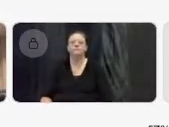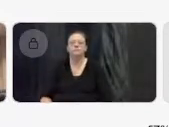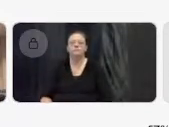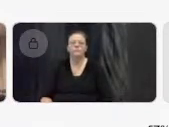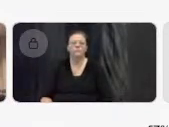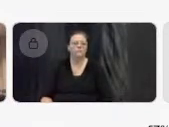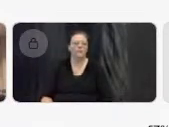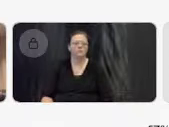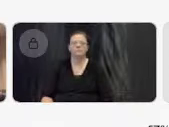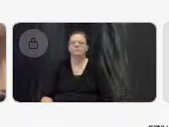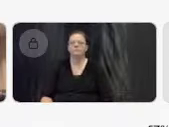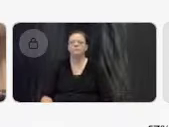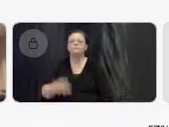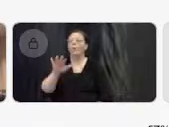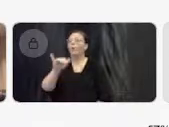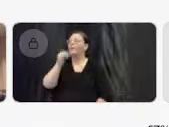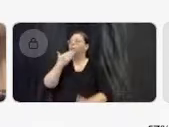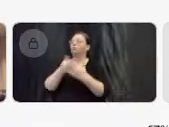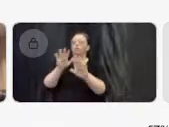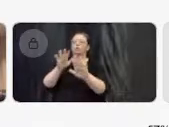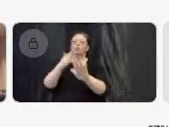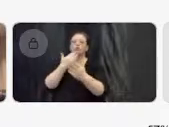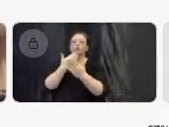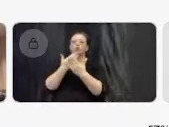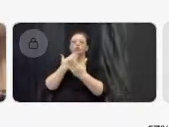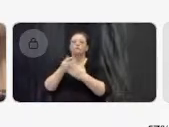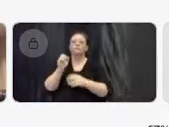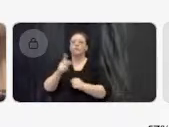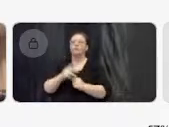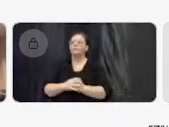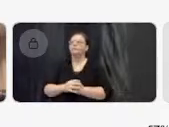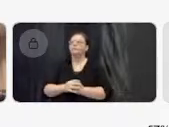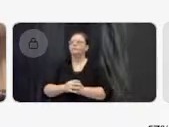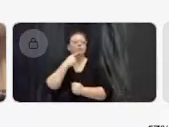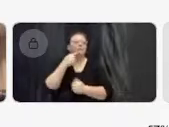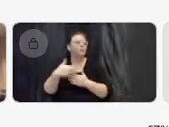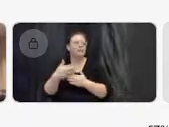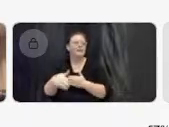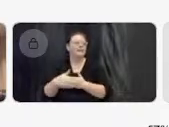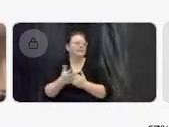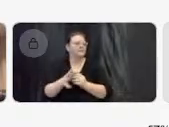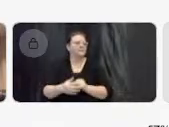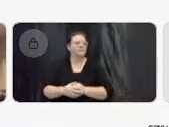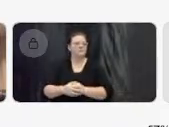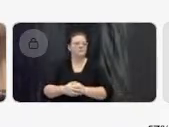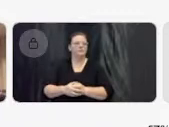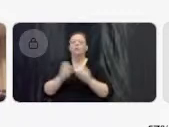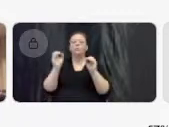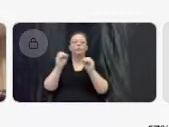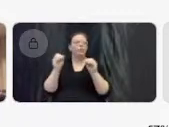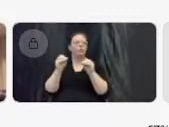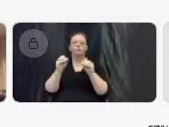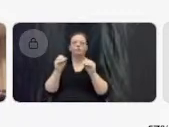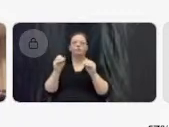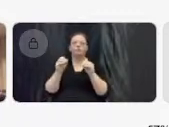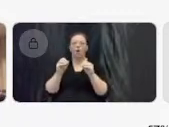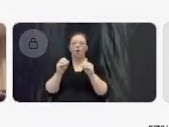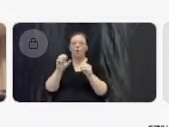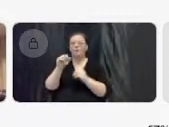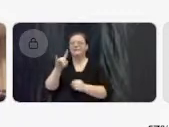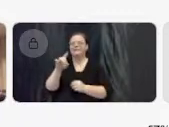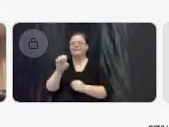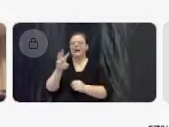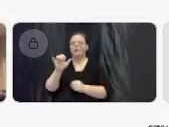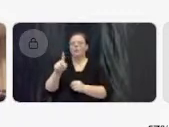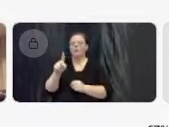in a minute. Yes, madam, he will That's change. good, that's a good one. That's All you have to say is next, and he would change it. There are no sidewalks on this street, and we're